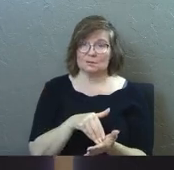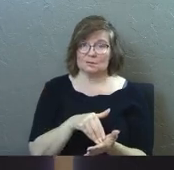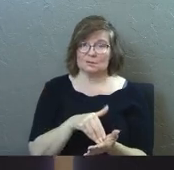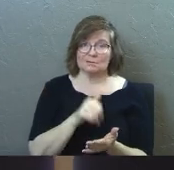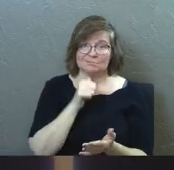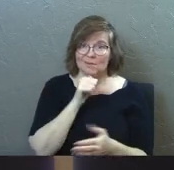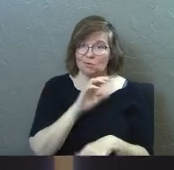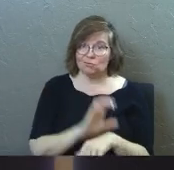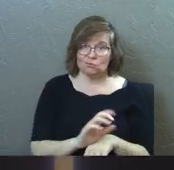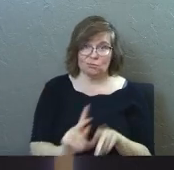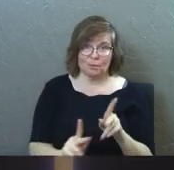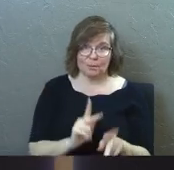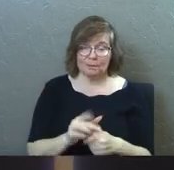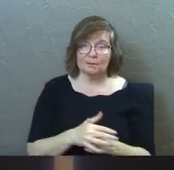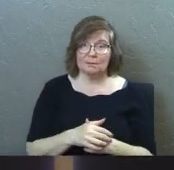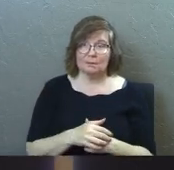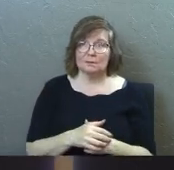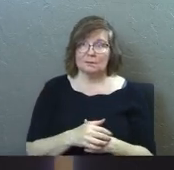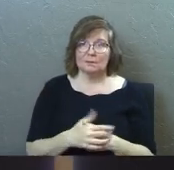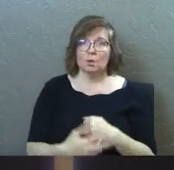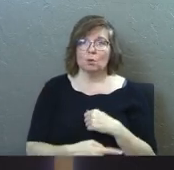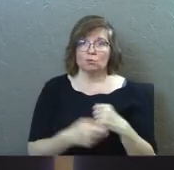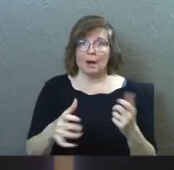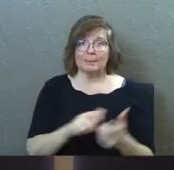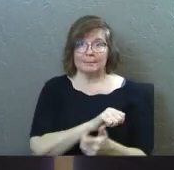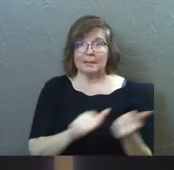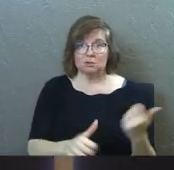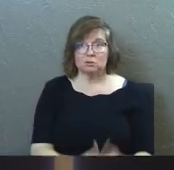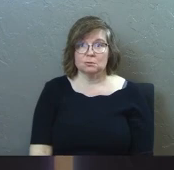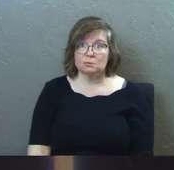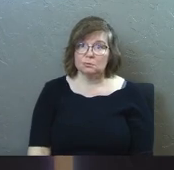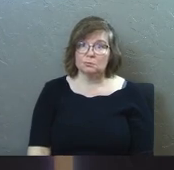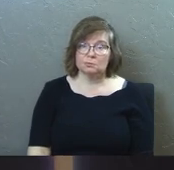60,000 unchurched, robbed and pillaged.